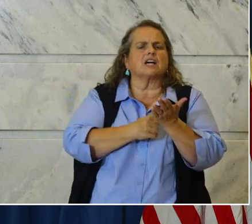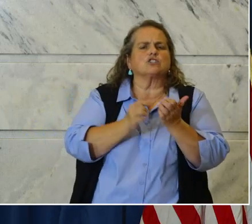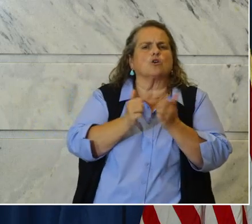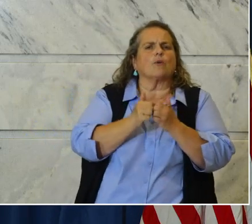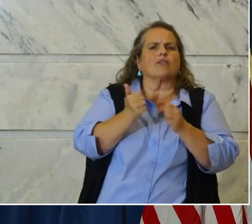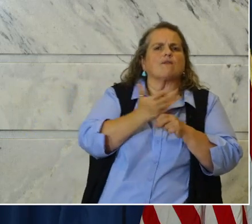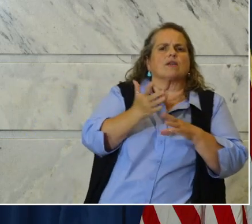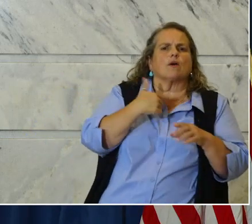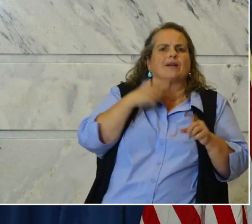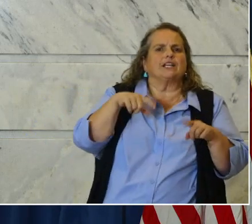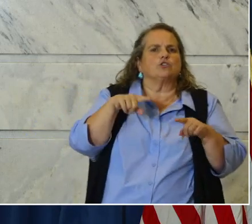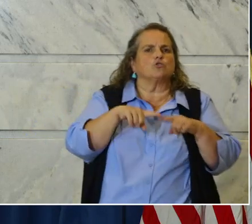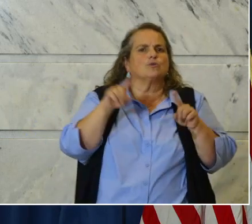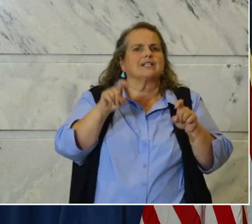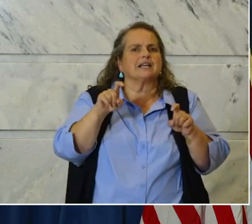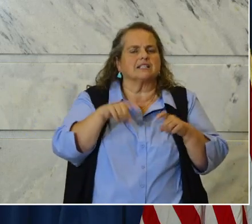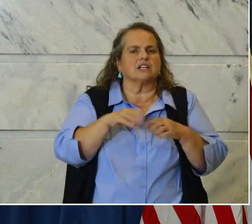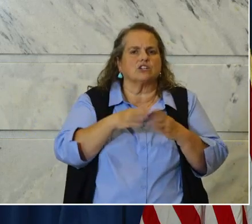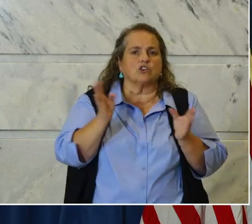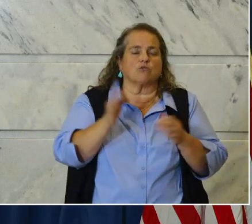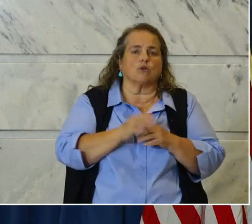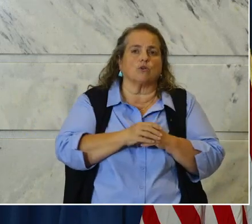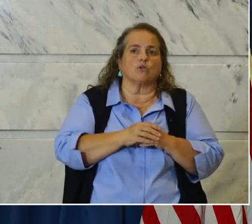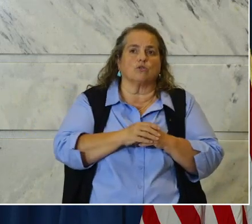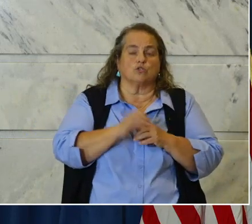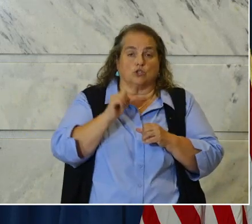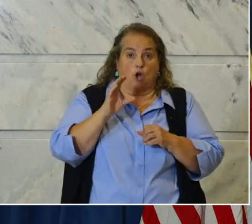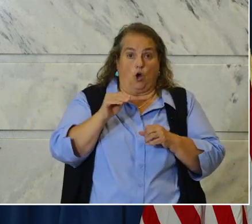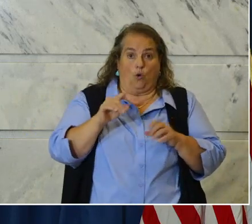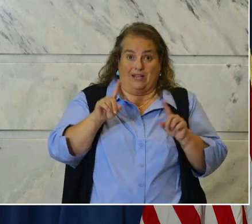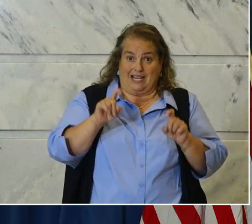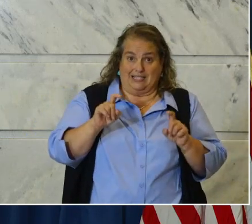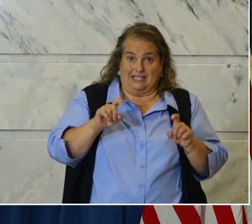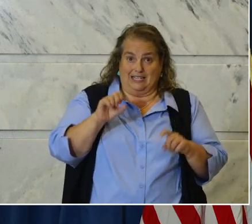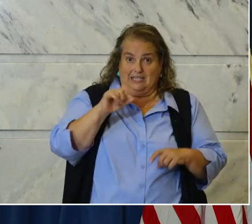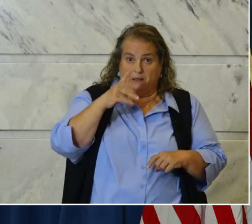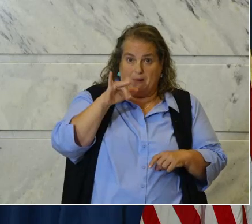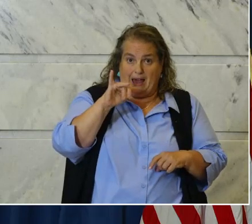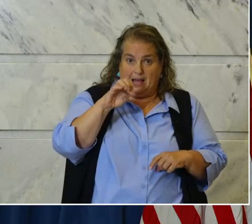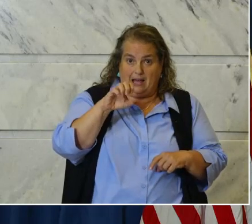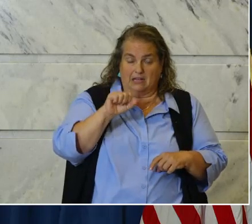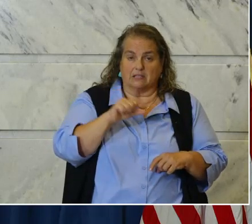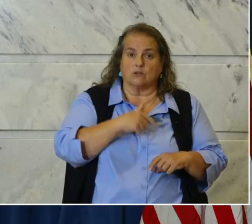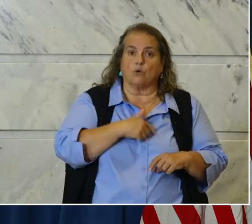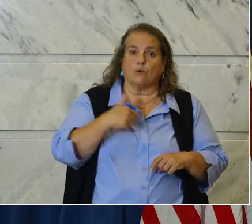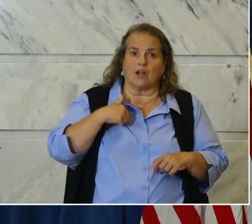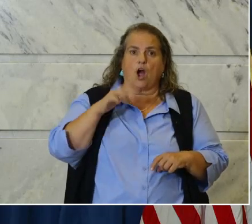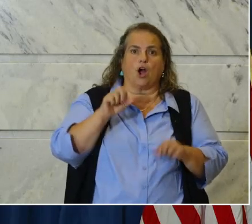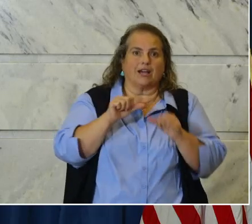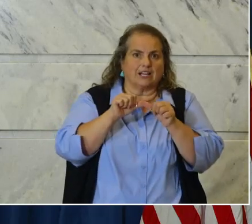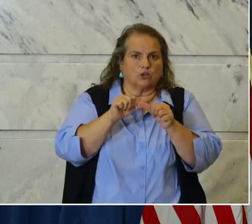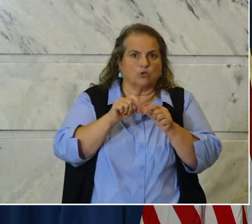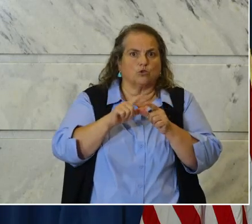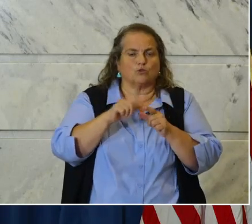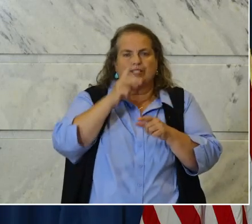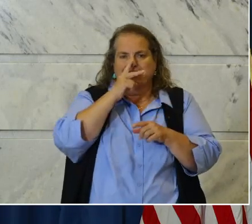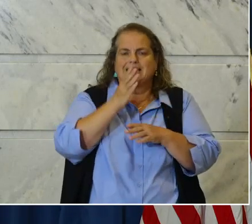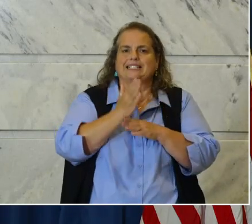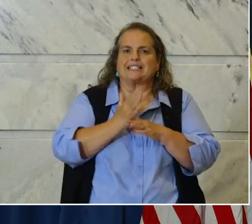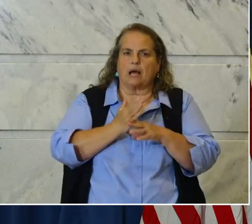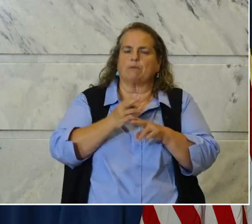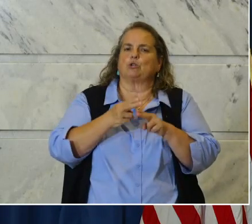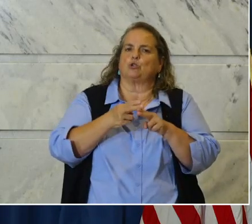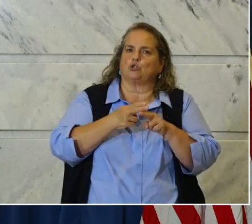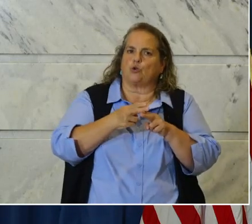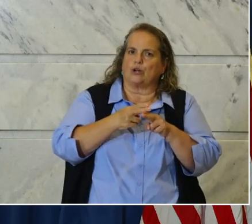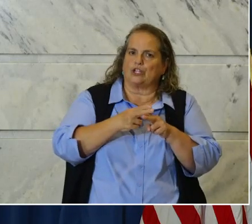about testing in general? So the question is on testing supplies. We are continuing to see shortages